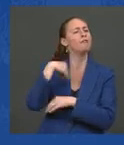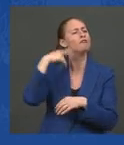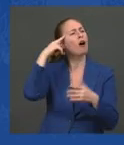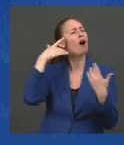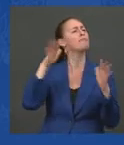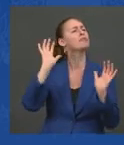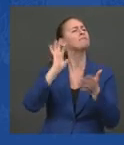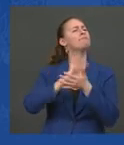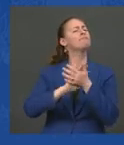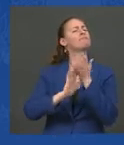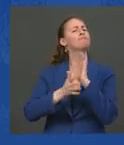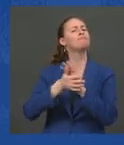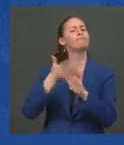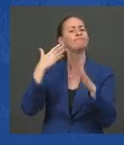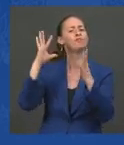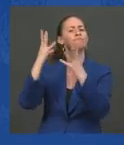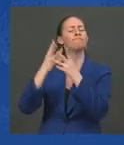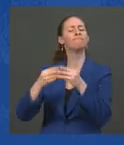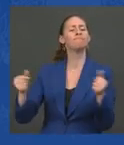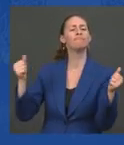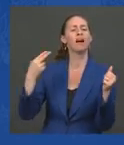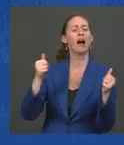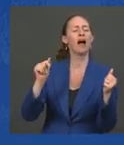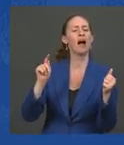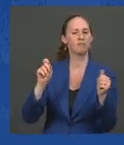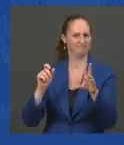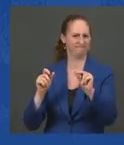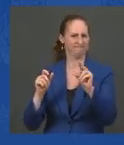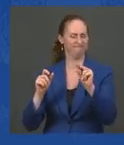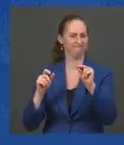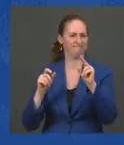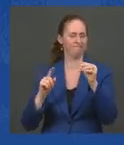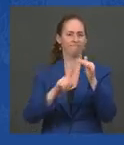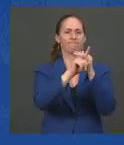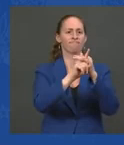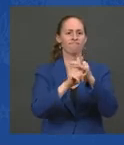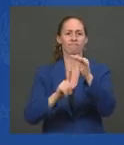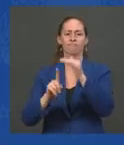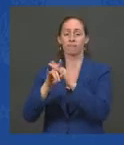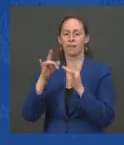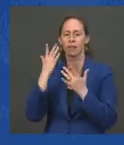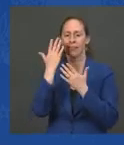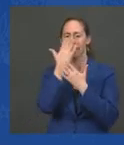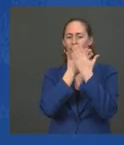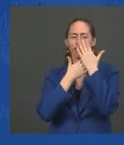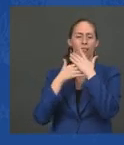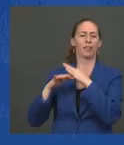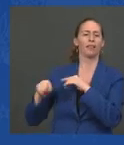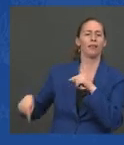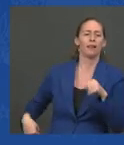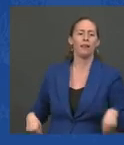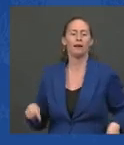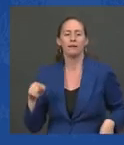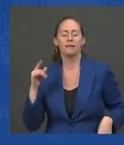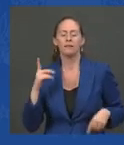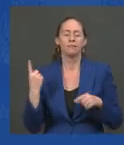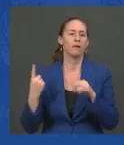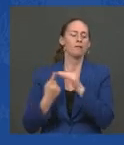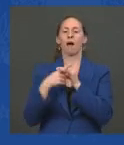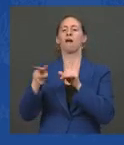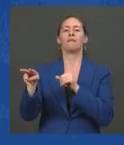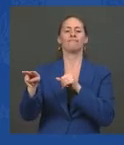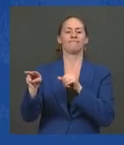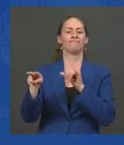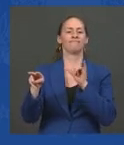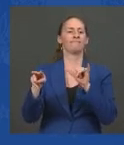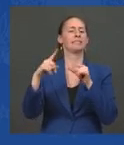away. But it doesn't. It only hides. It only hides until some seeming legitimate person